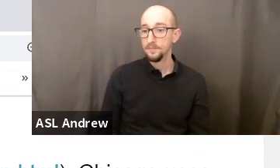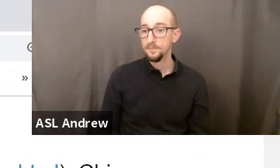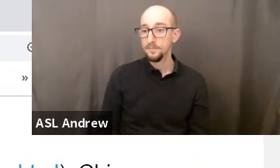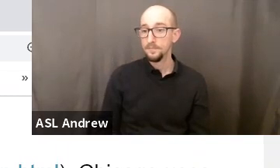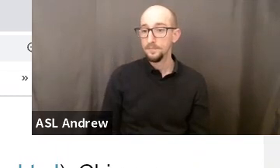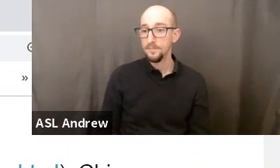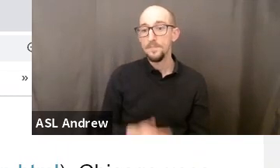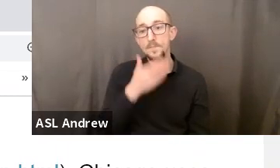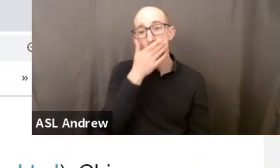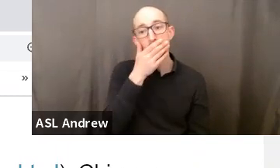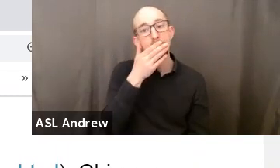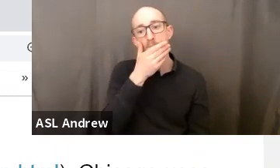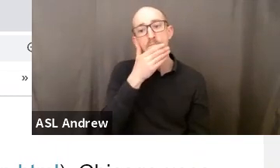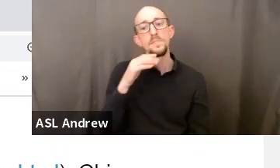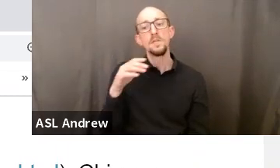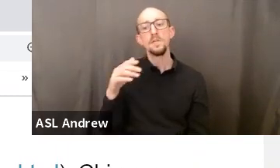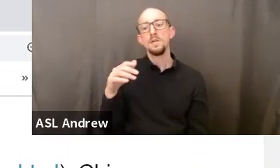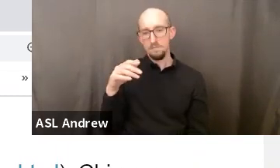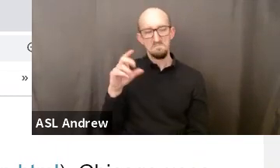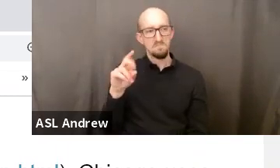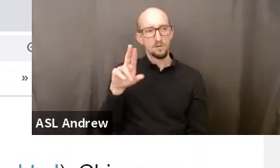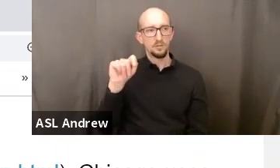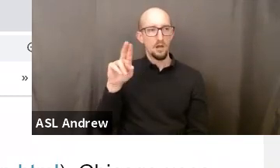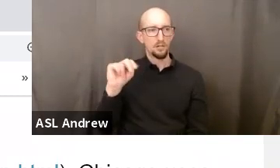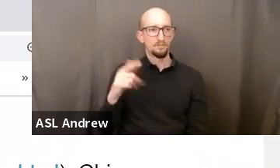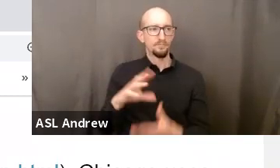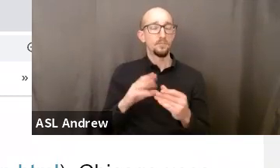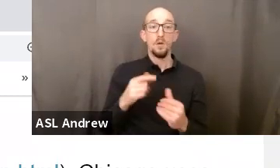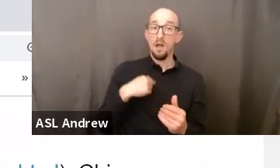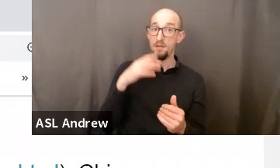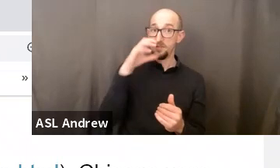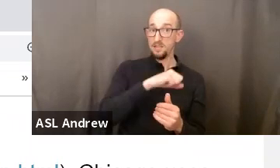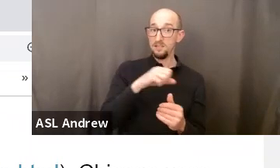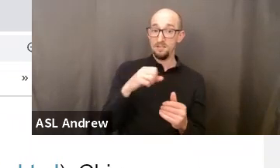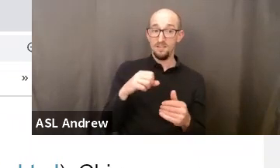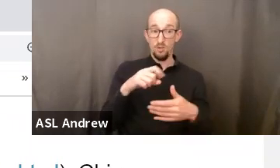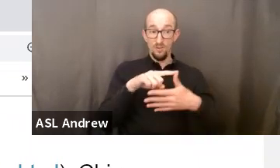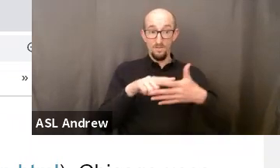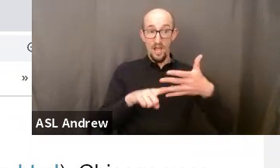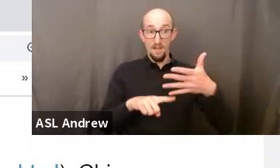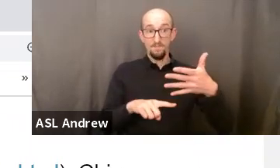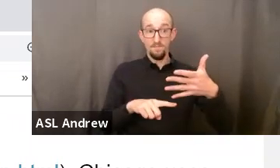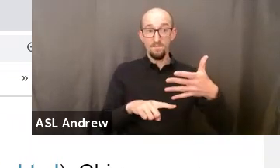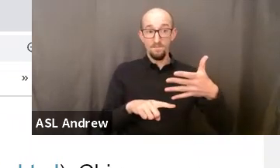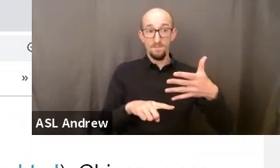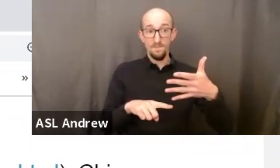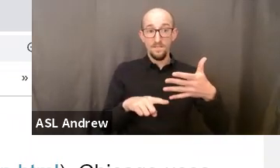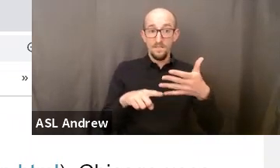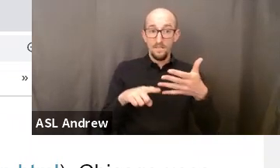So I'm guessing that there's some way to add up 1 through 5 to rank